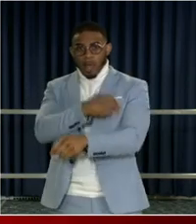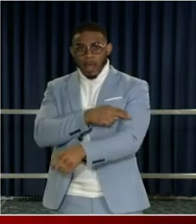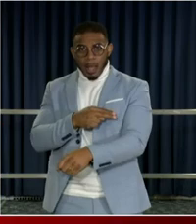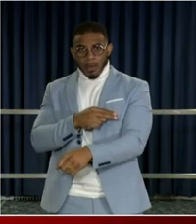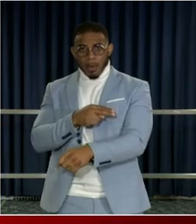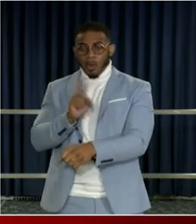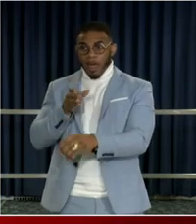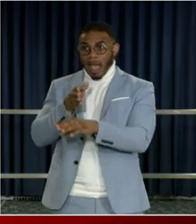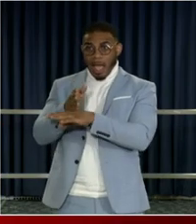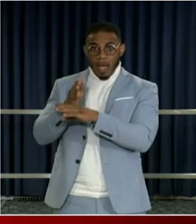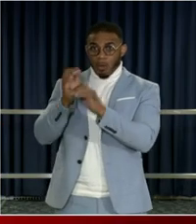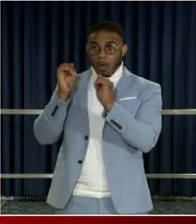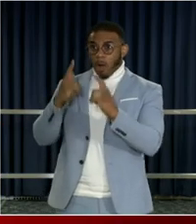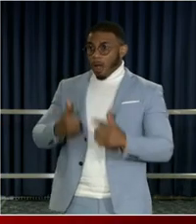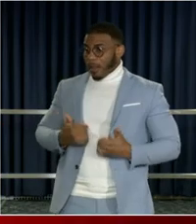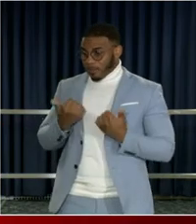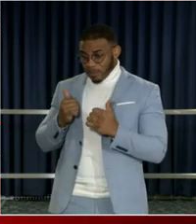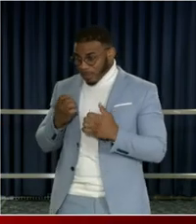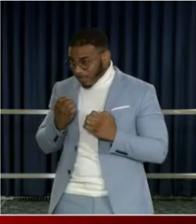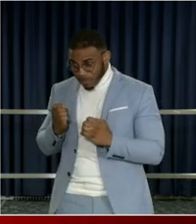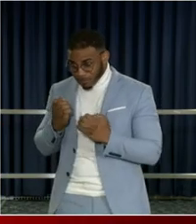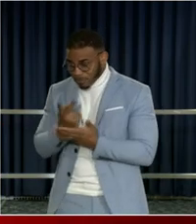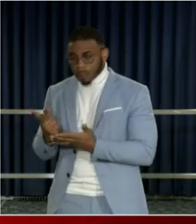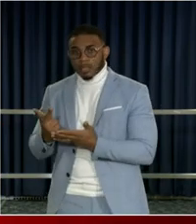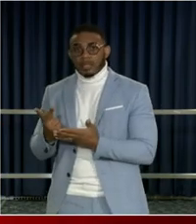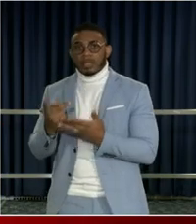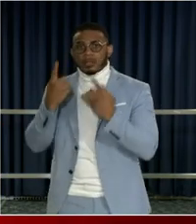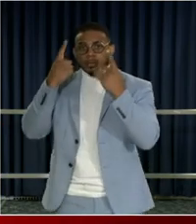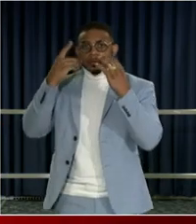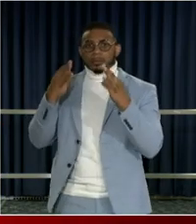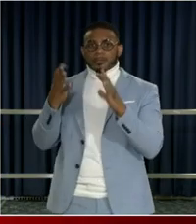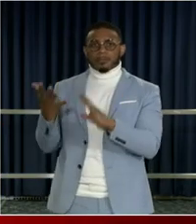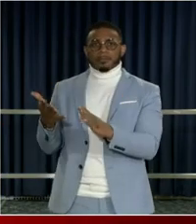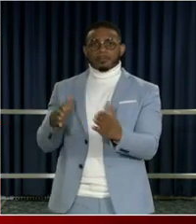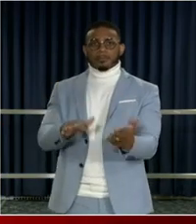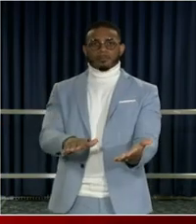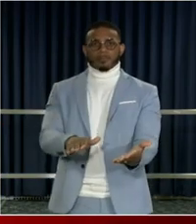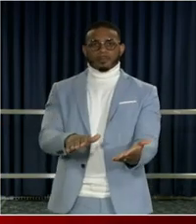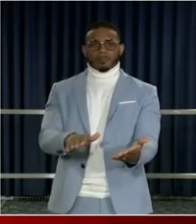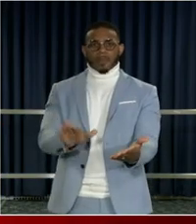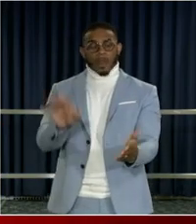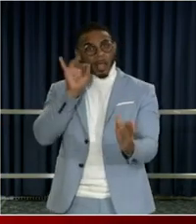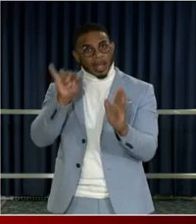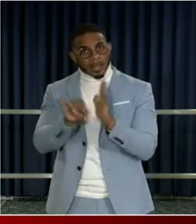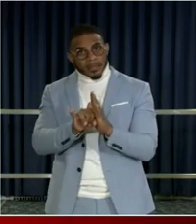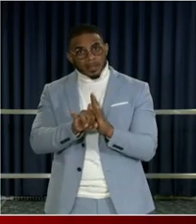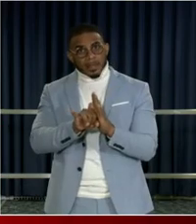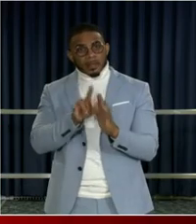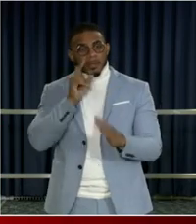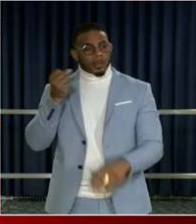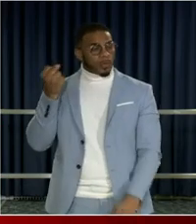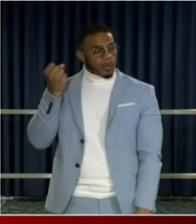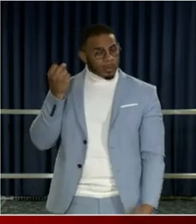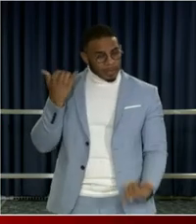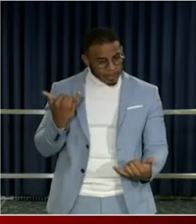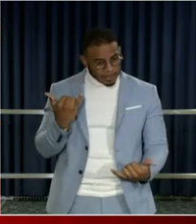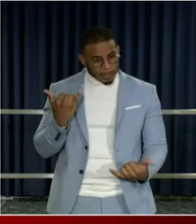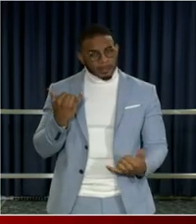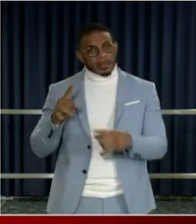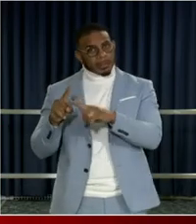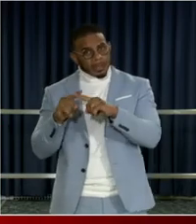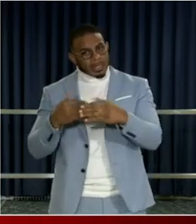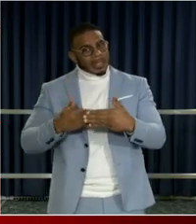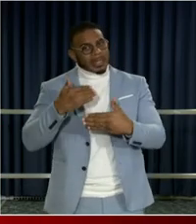hospital where, after all life-saving efforts failed, she was pronounced deceased. Her identification is being withheld at this time,